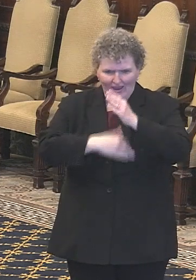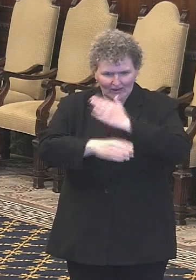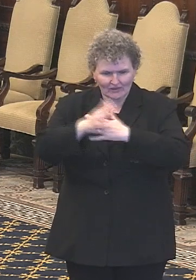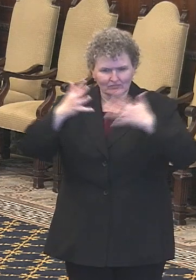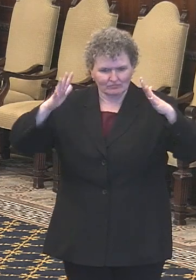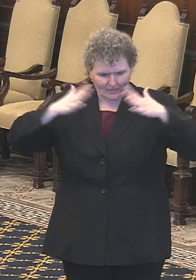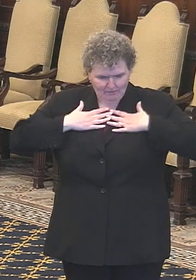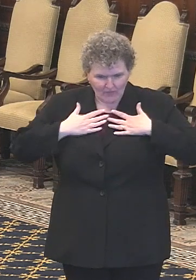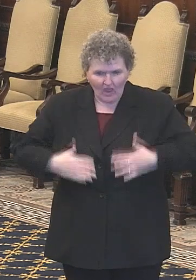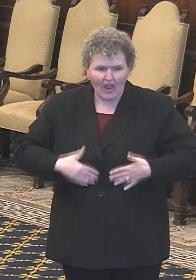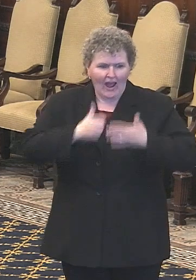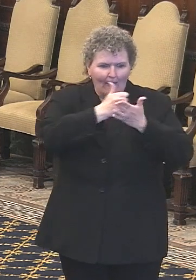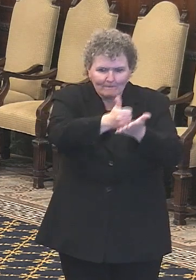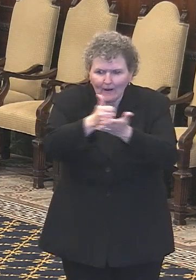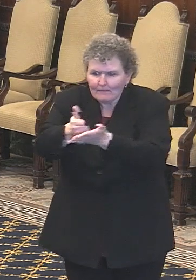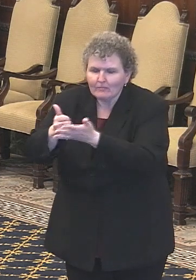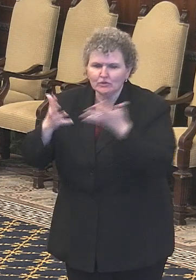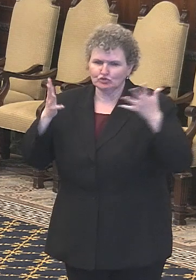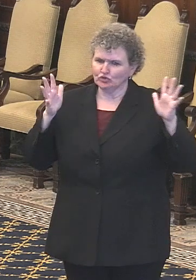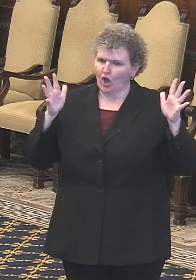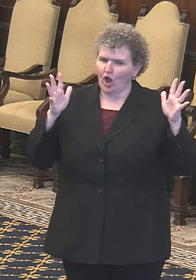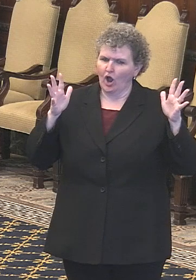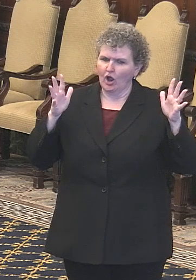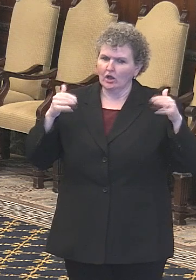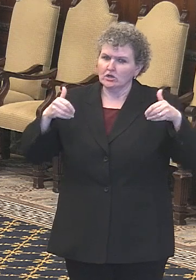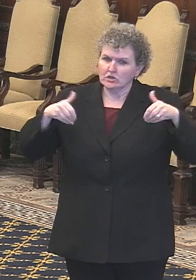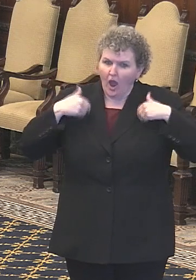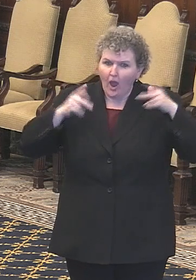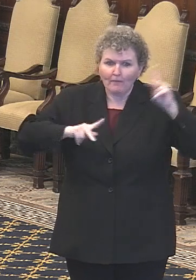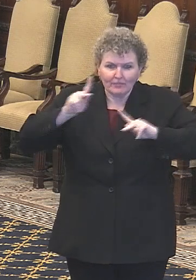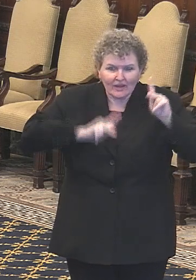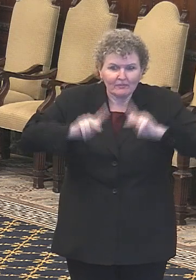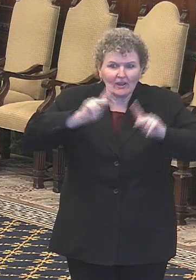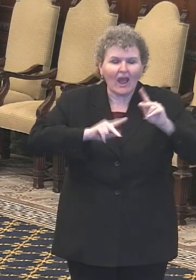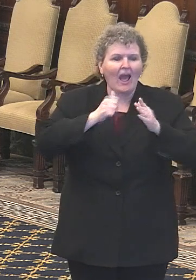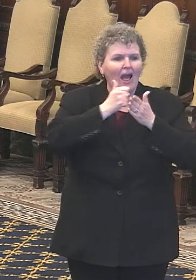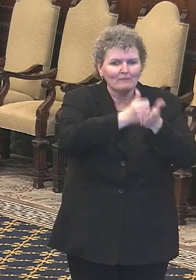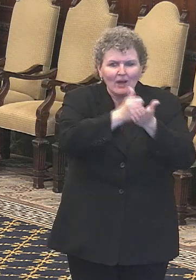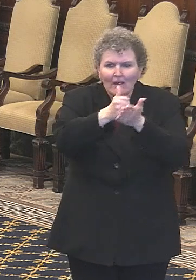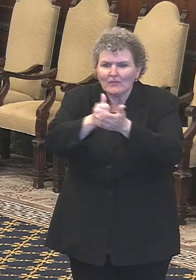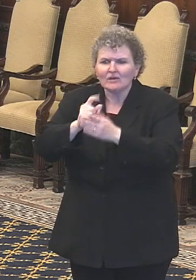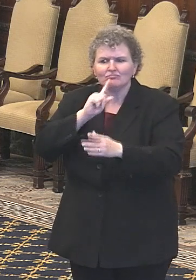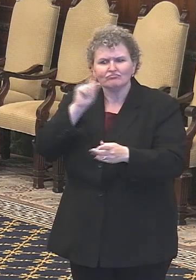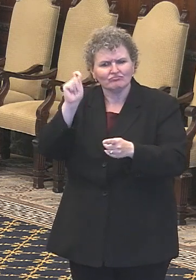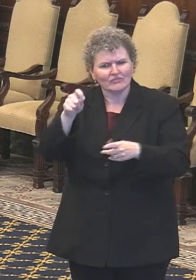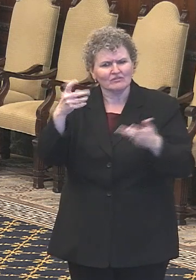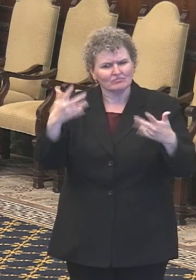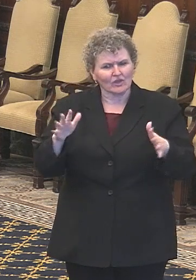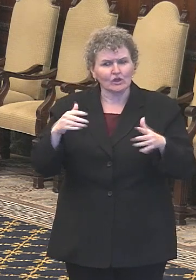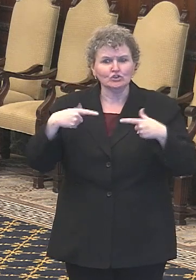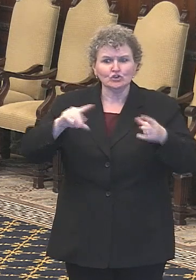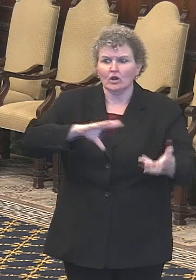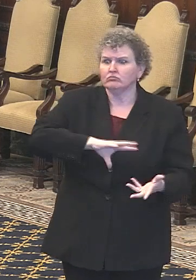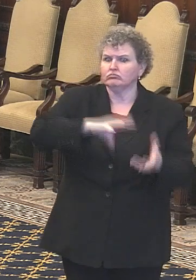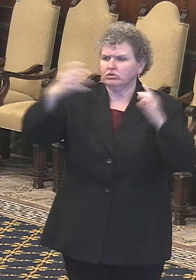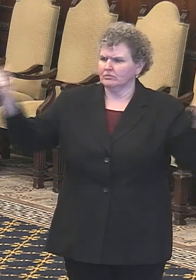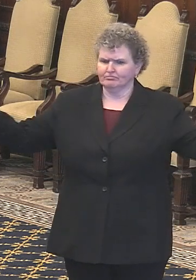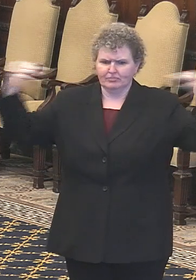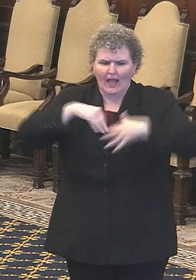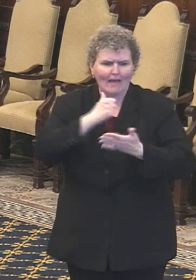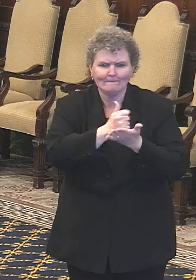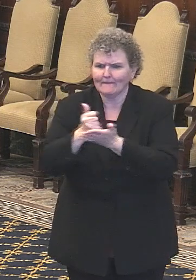give you any indication about what cuts might be needed? No, I think that,